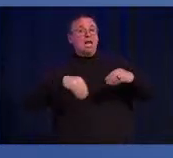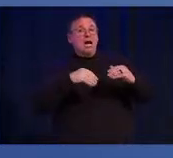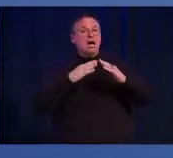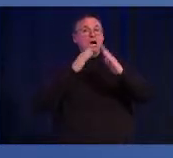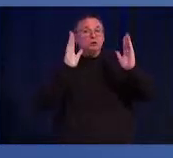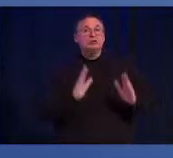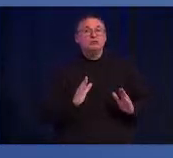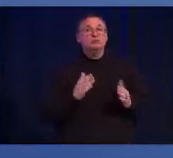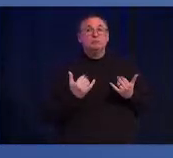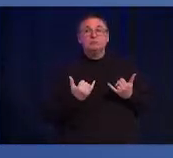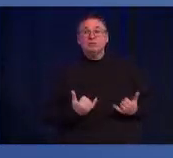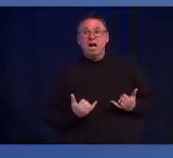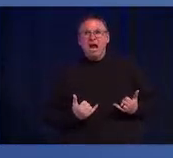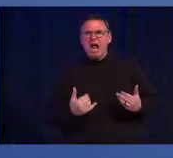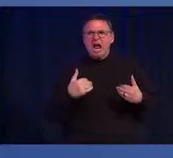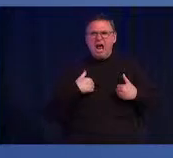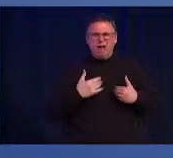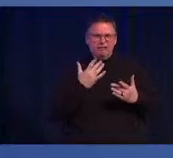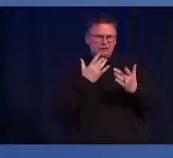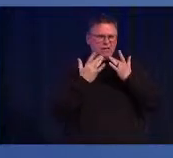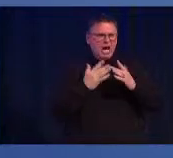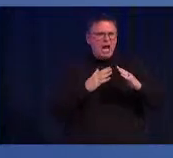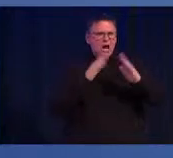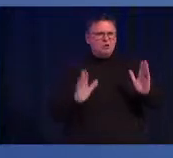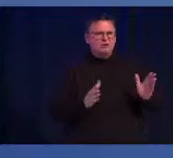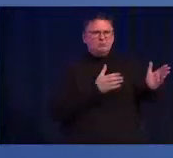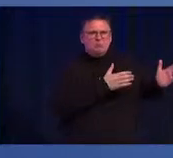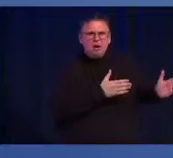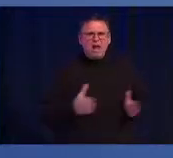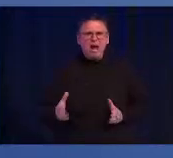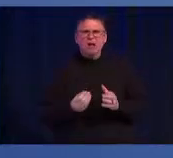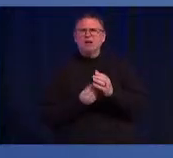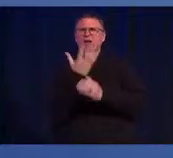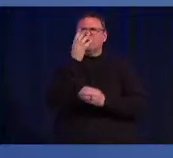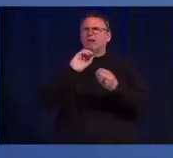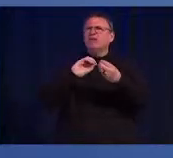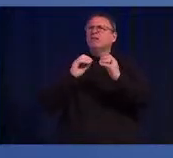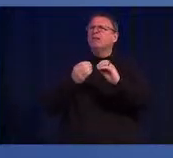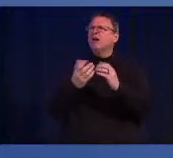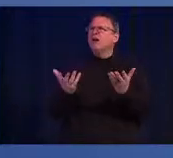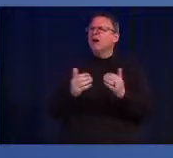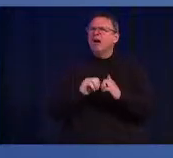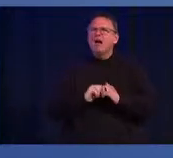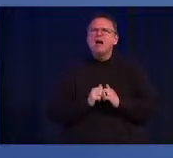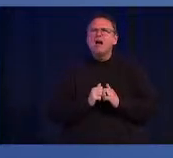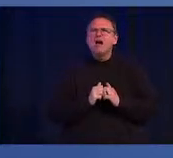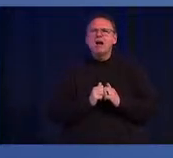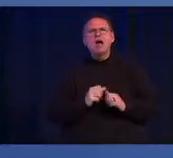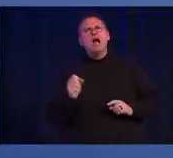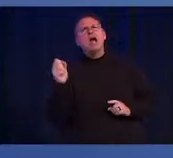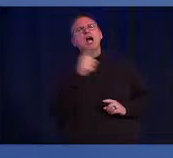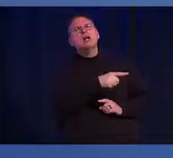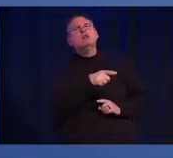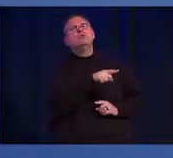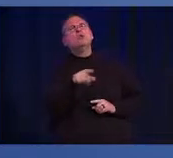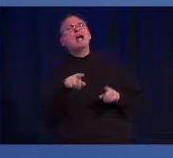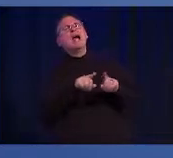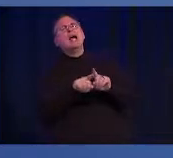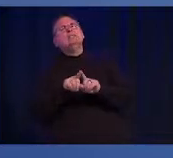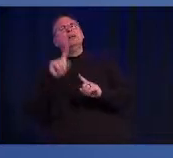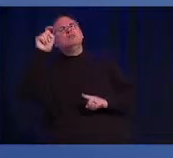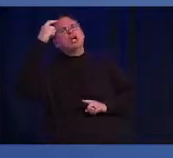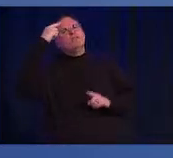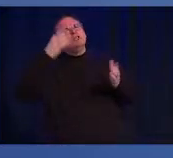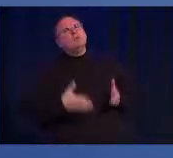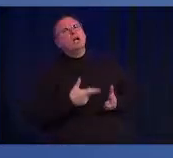planned for future population growth." And she asks, what will you do as governor to help with the housing supply and affordability